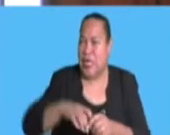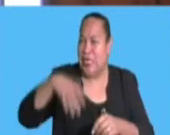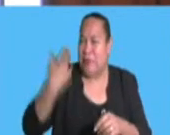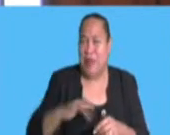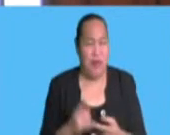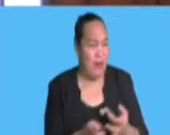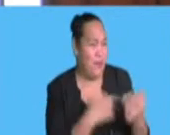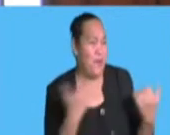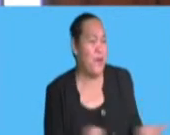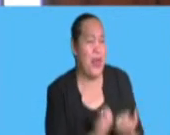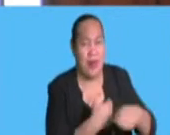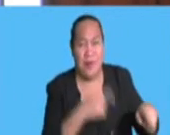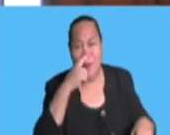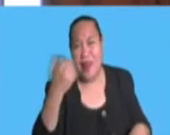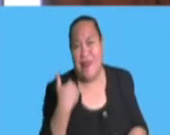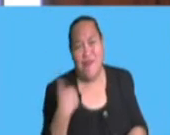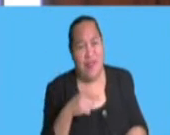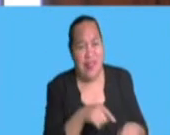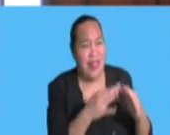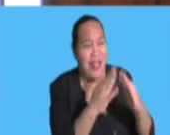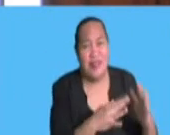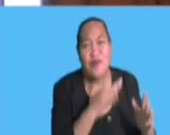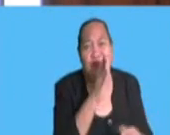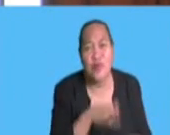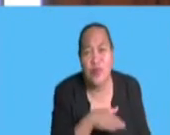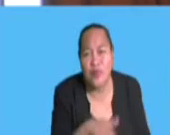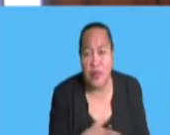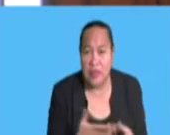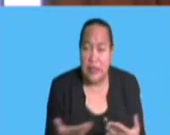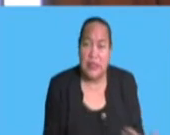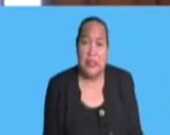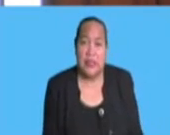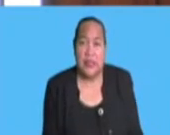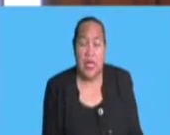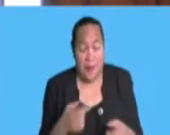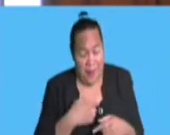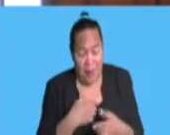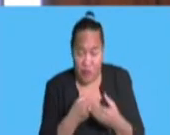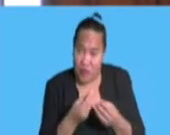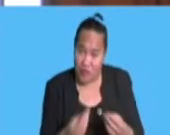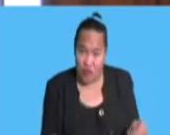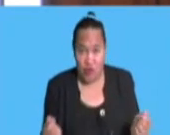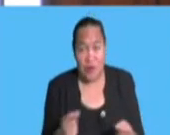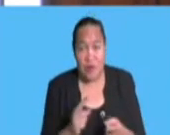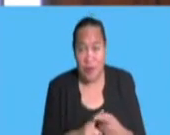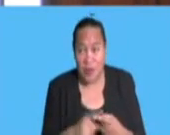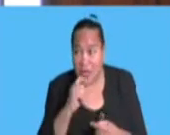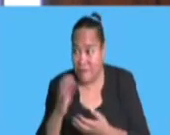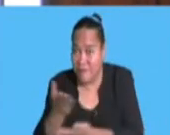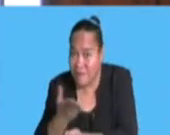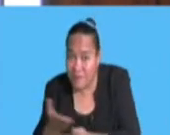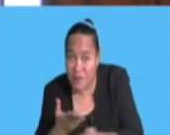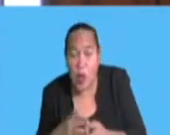vast majority of Fijians who live in these settlements. Now, our solution, which I propose after speaking to the stakeholders, we must design and